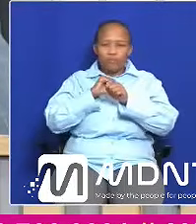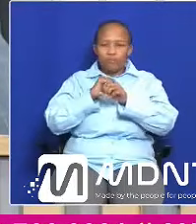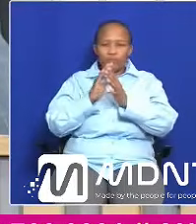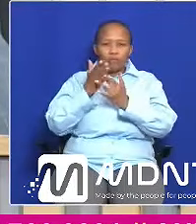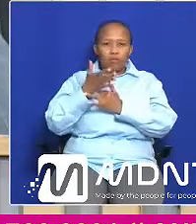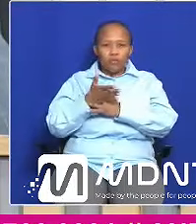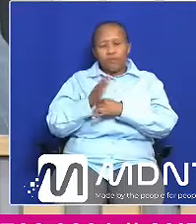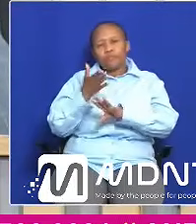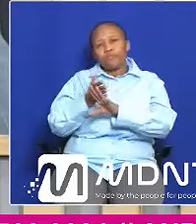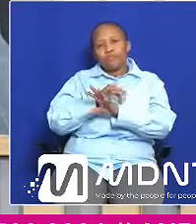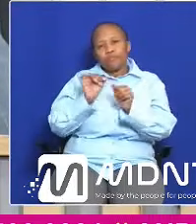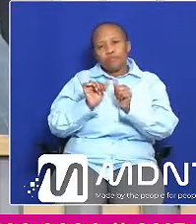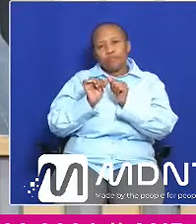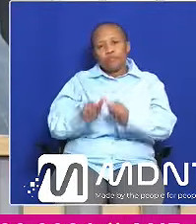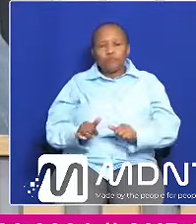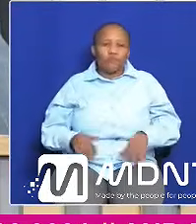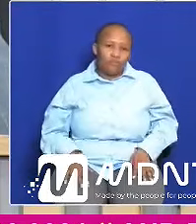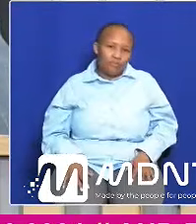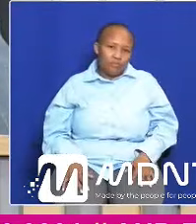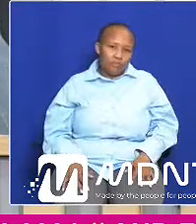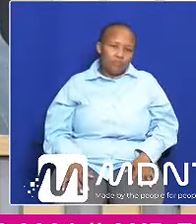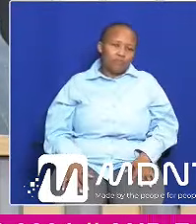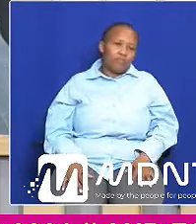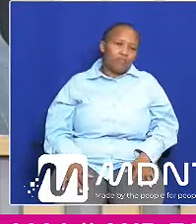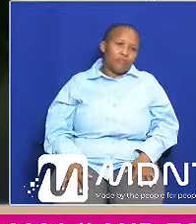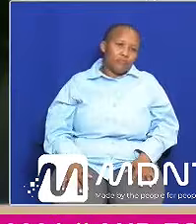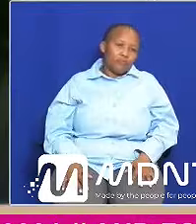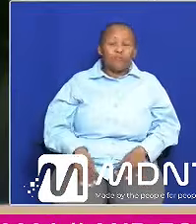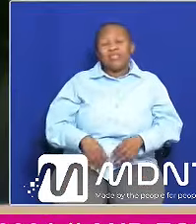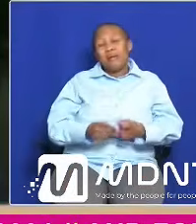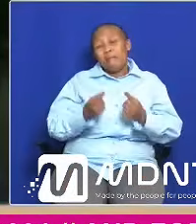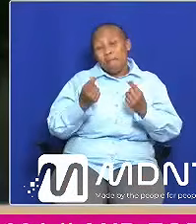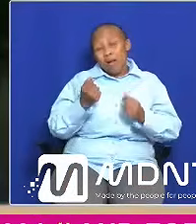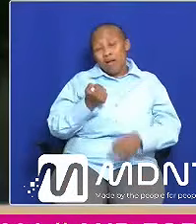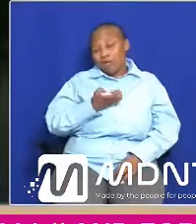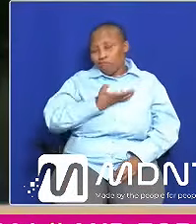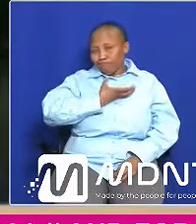is it's a lot of money involved here. And